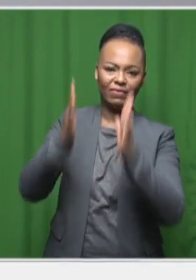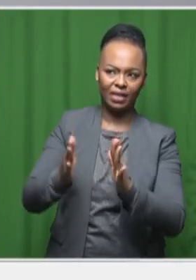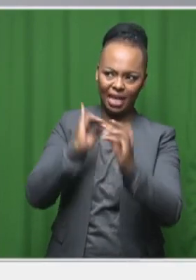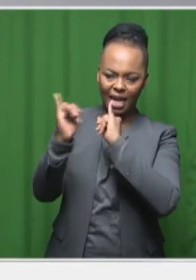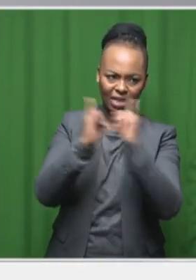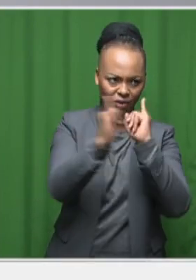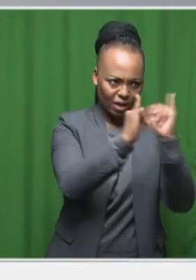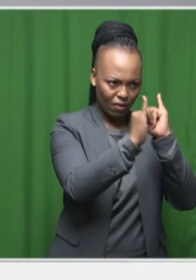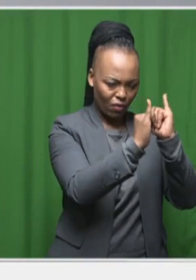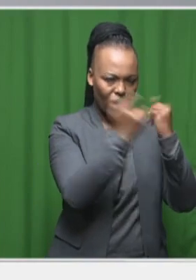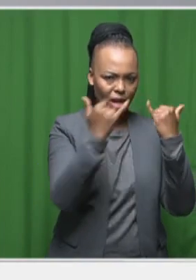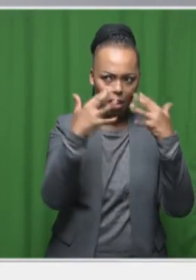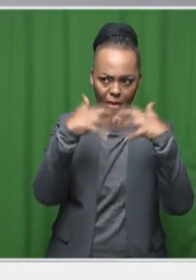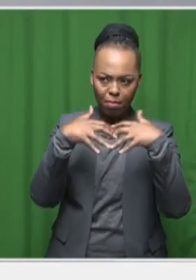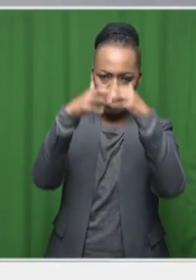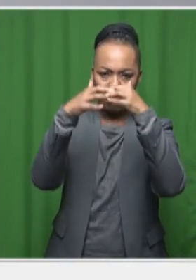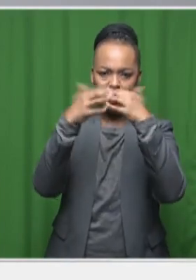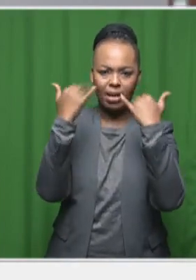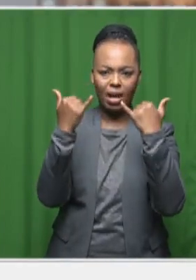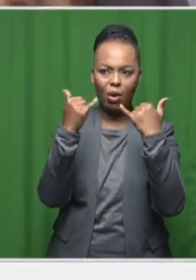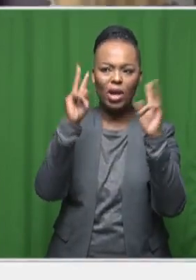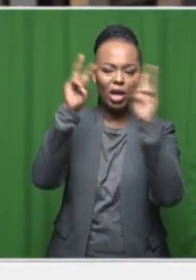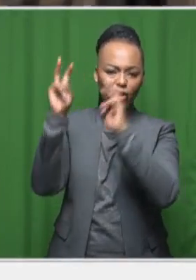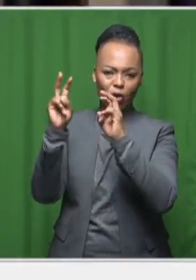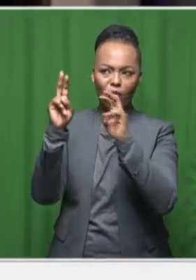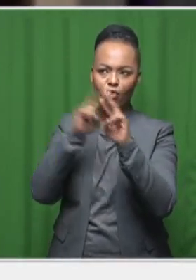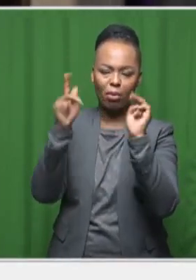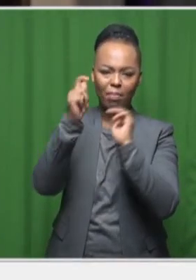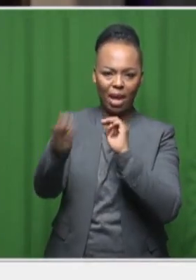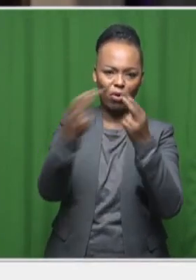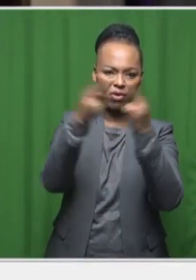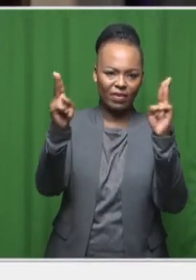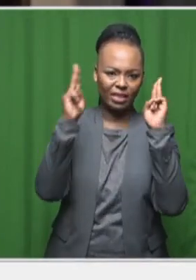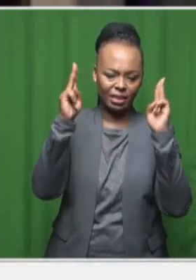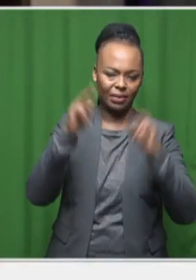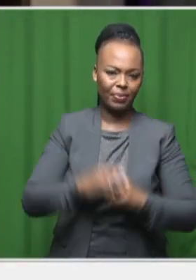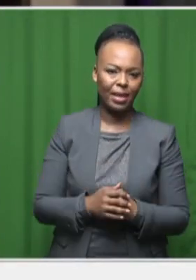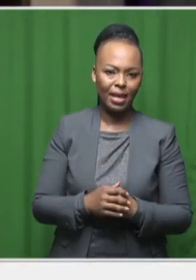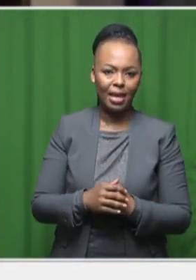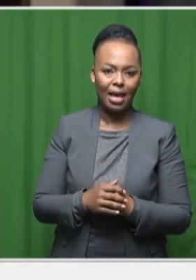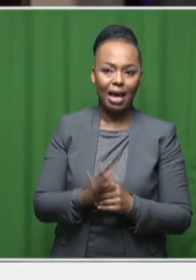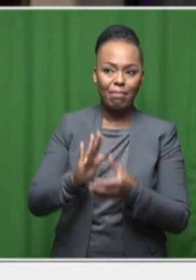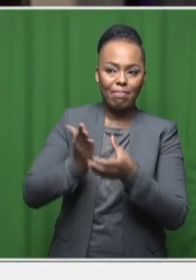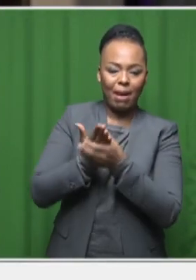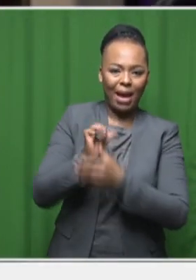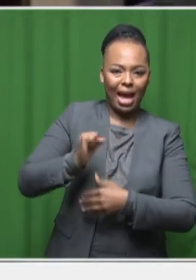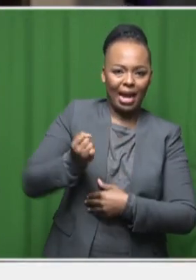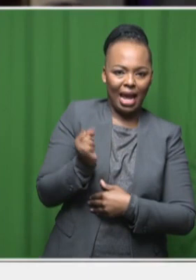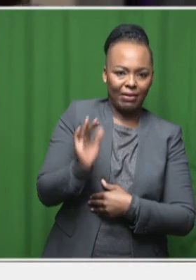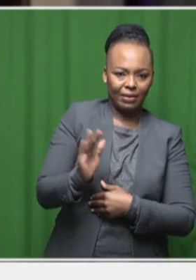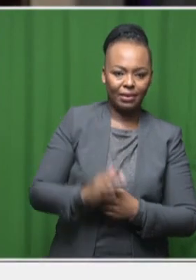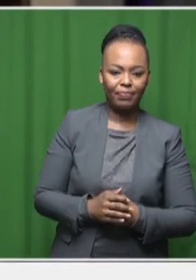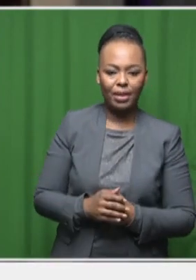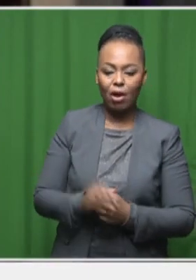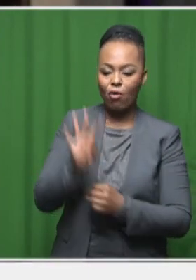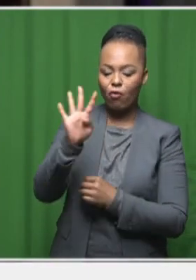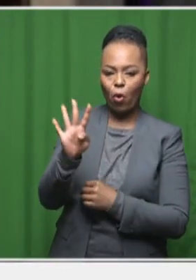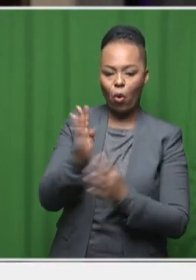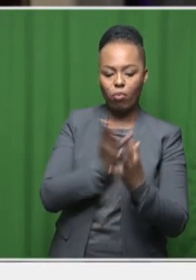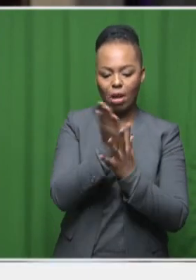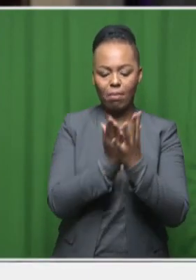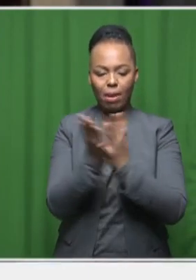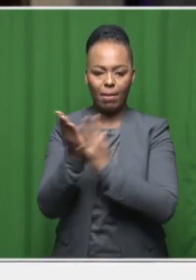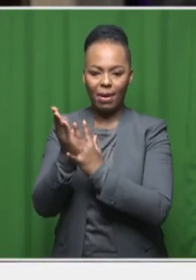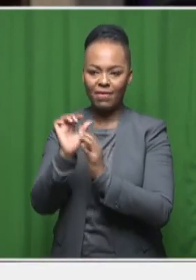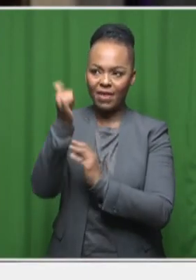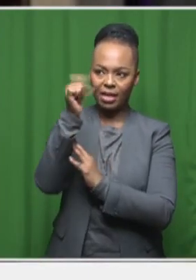an archive on Fees Must Fall. The exhibition chapters in this book are divided into 4 themes. First, looking